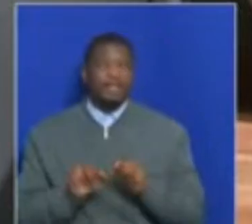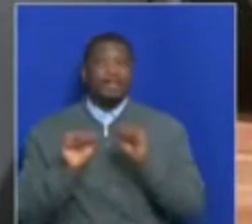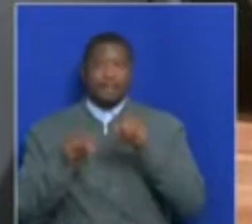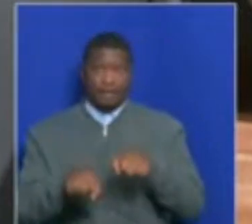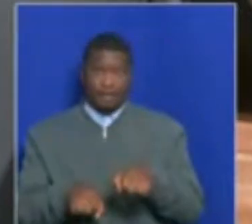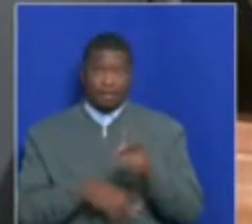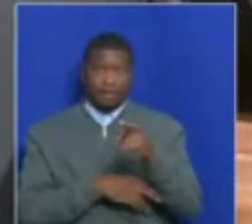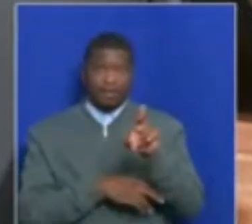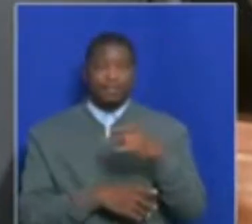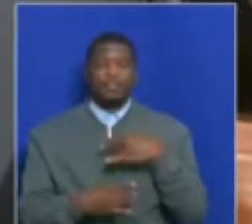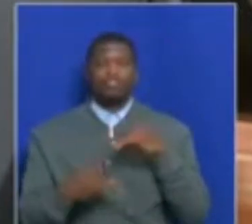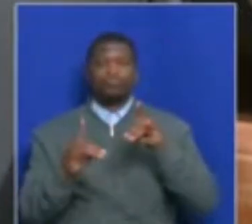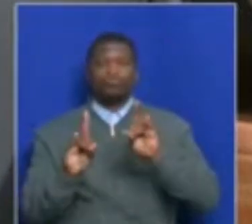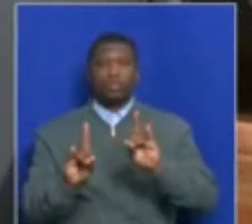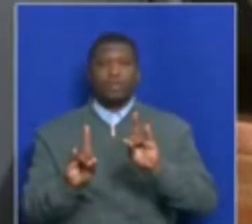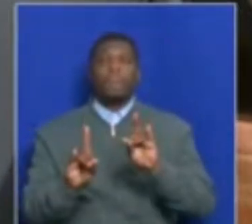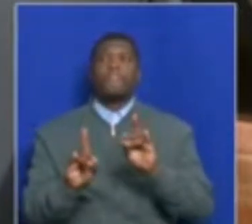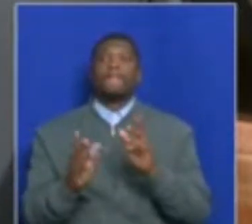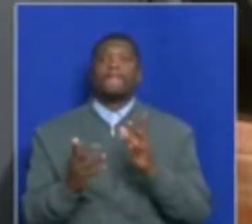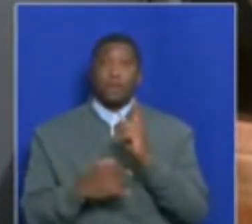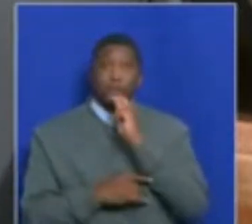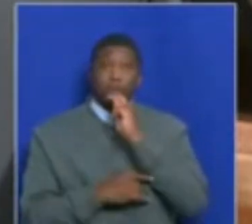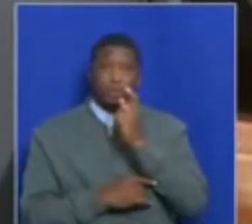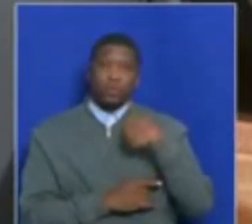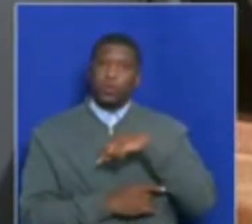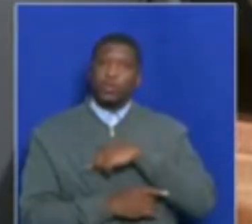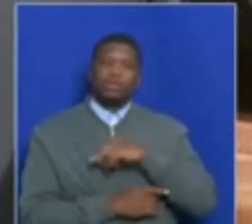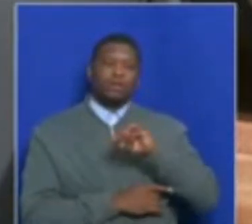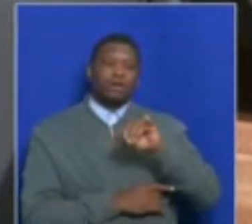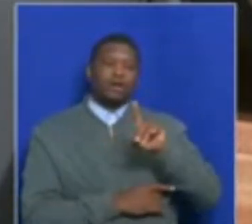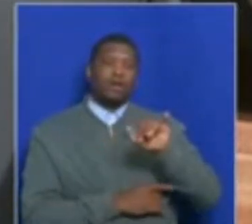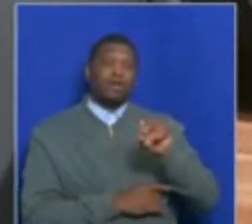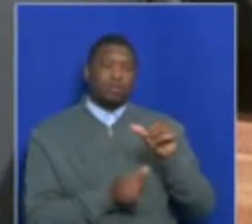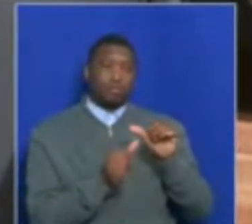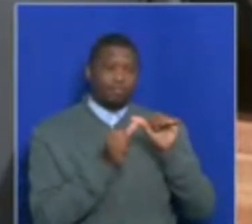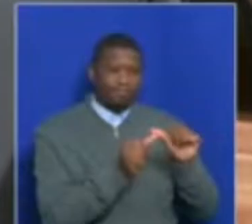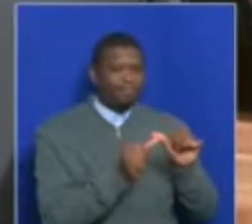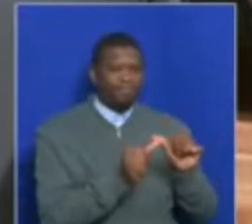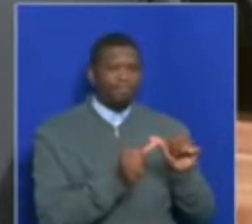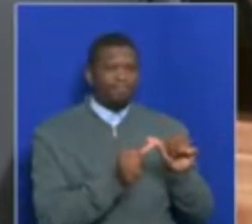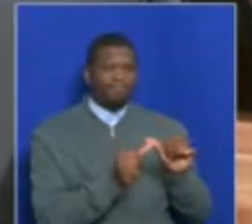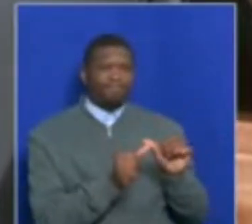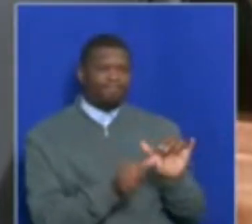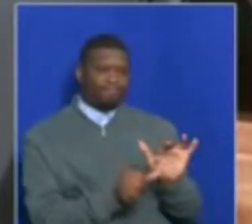we have indeed stepped off the IDAC stream. We'll step back on briefly on Friday.